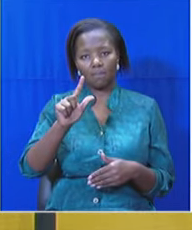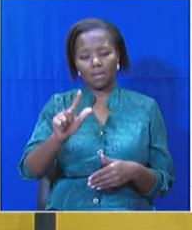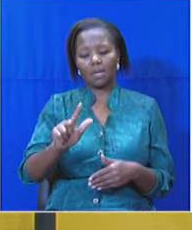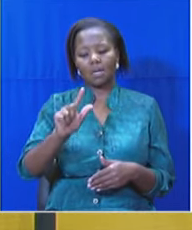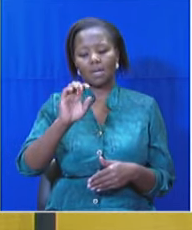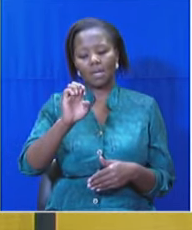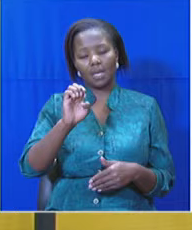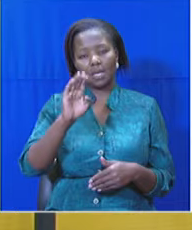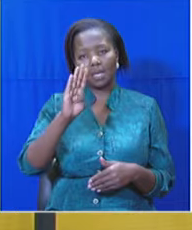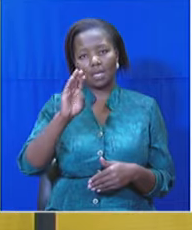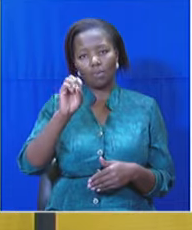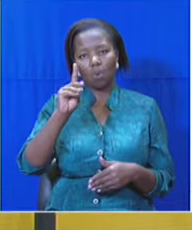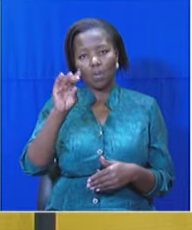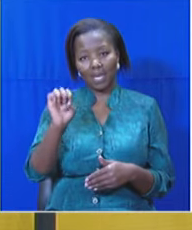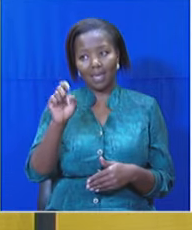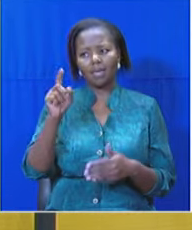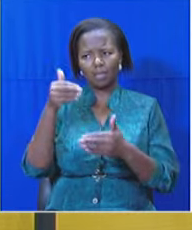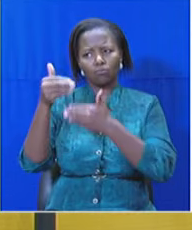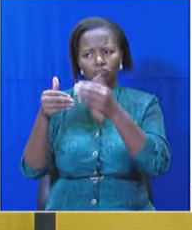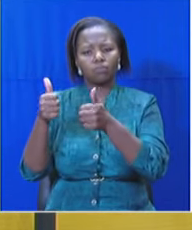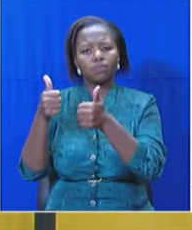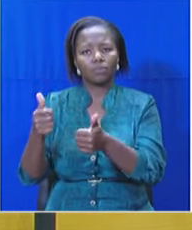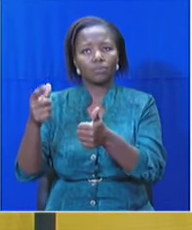ngoku. Walala wasala.